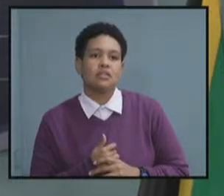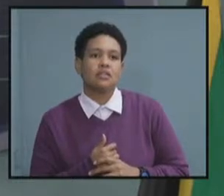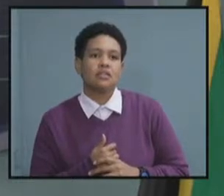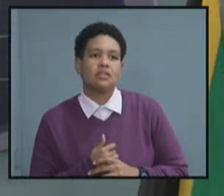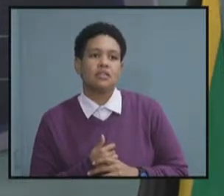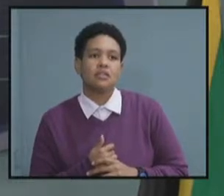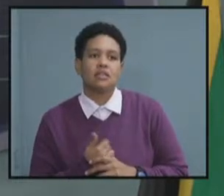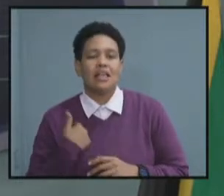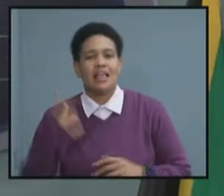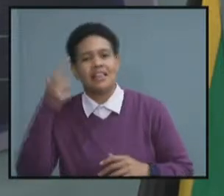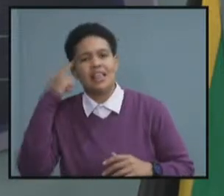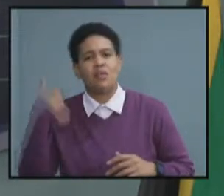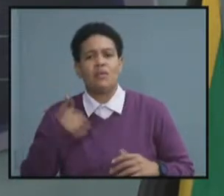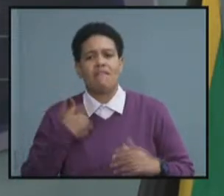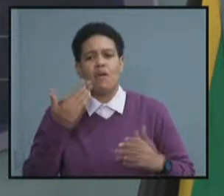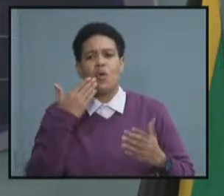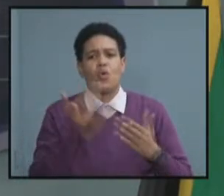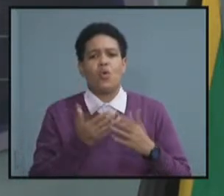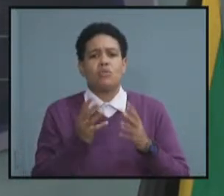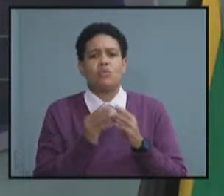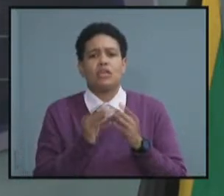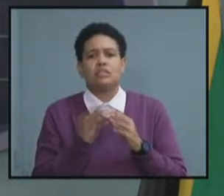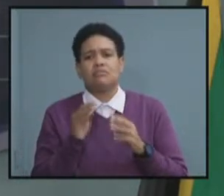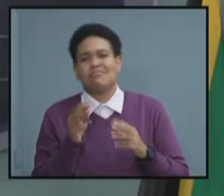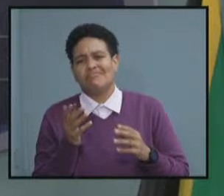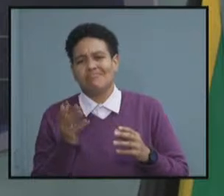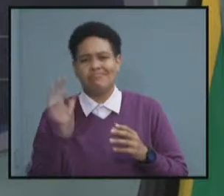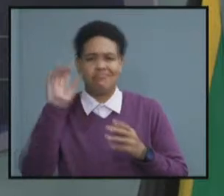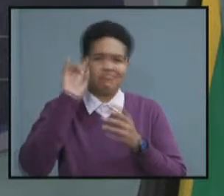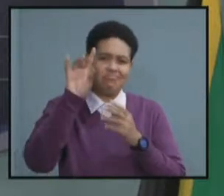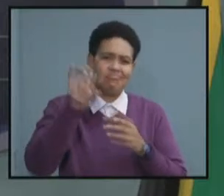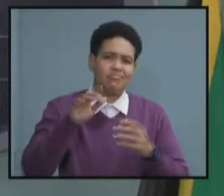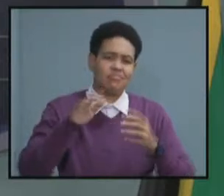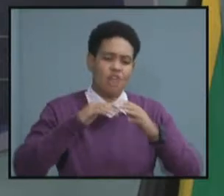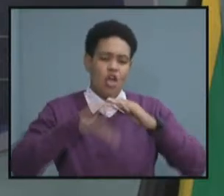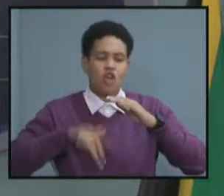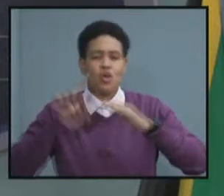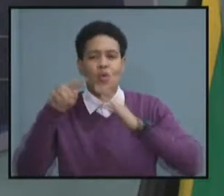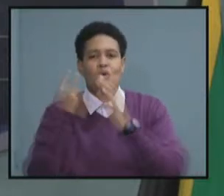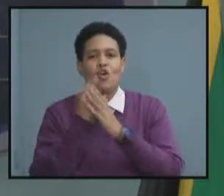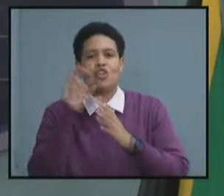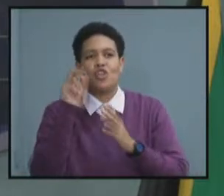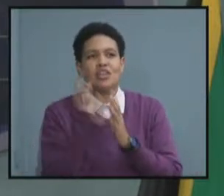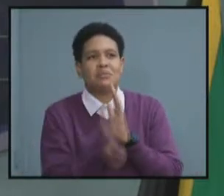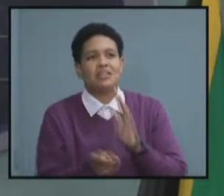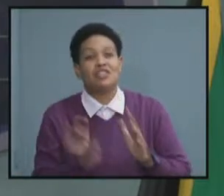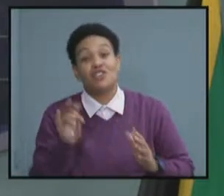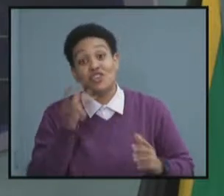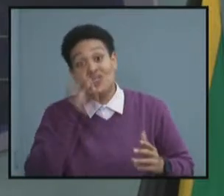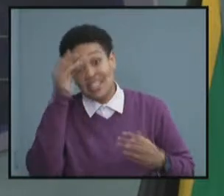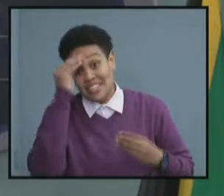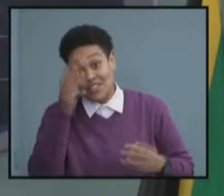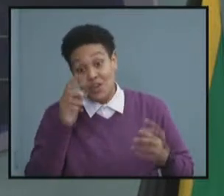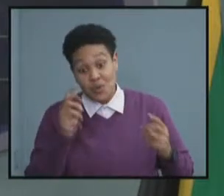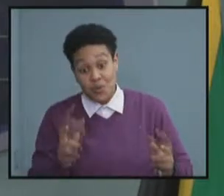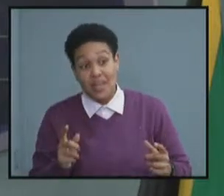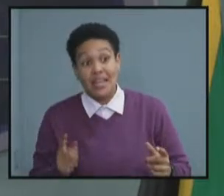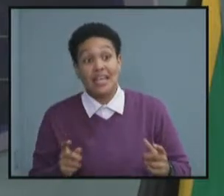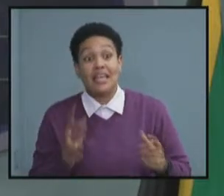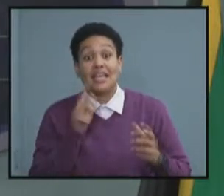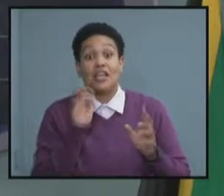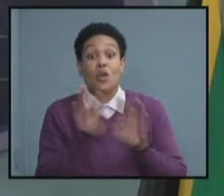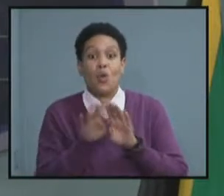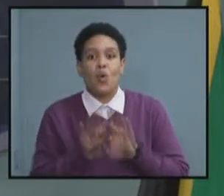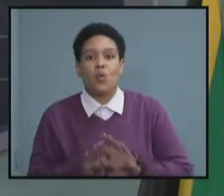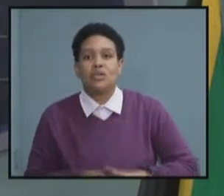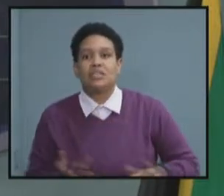So I think we have had a good press conference. We have under hour and 30 minutes. So just to be quick in